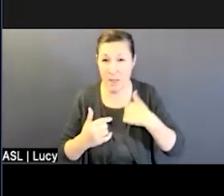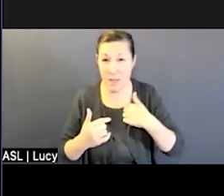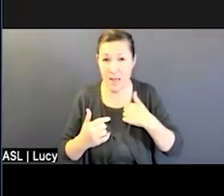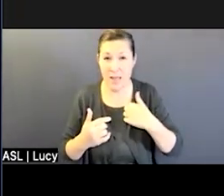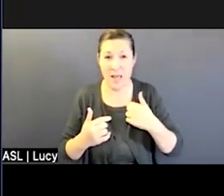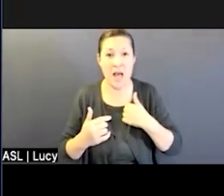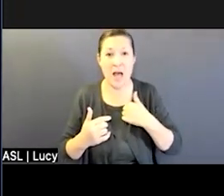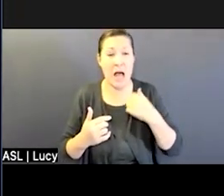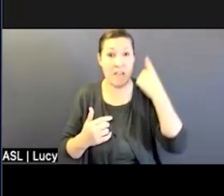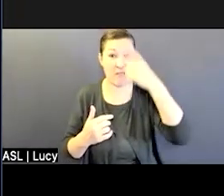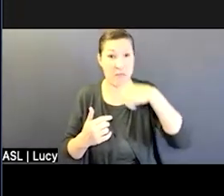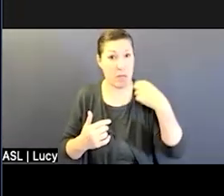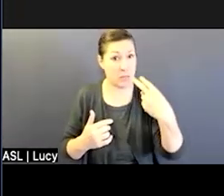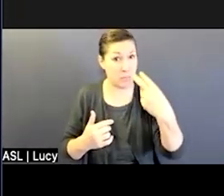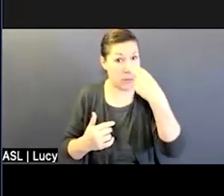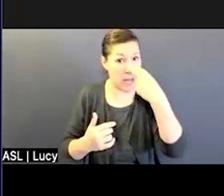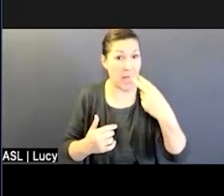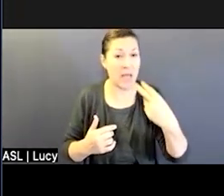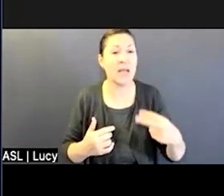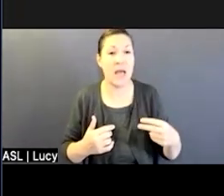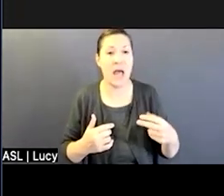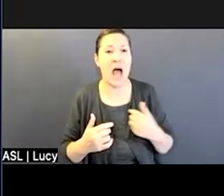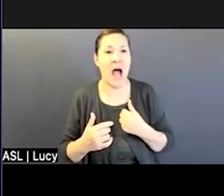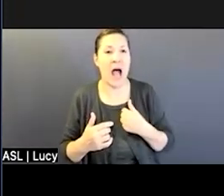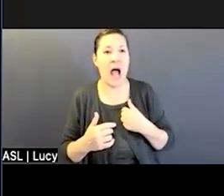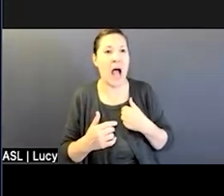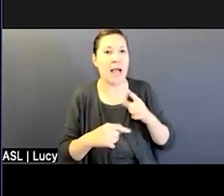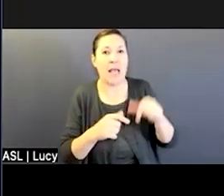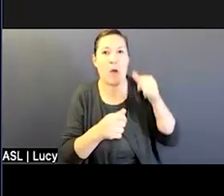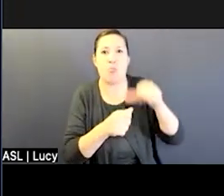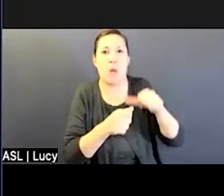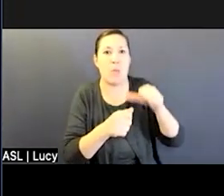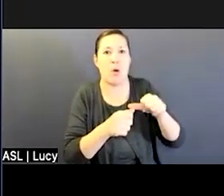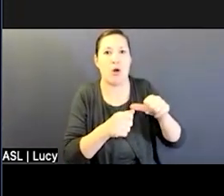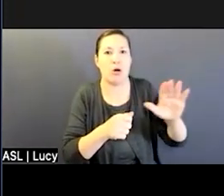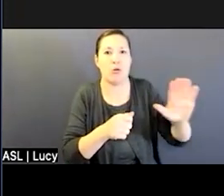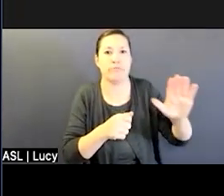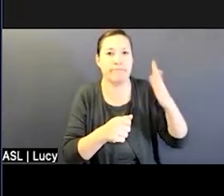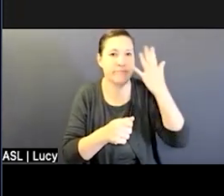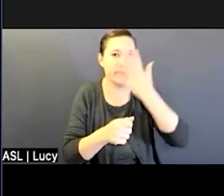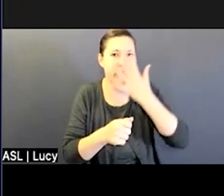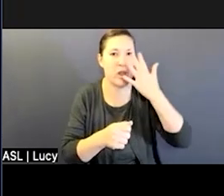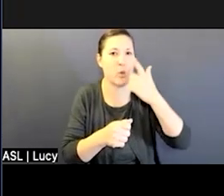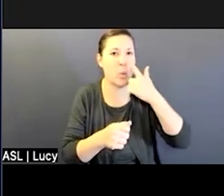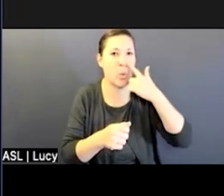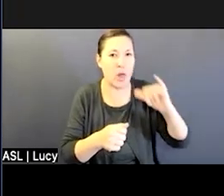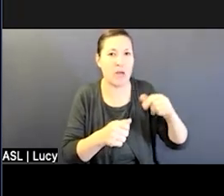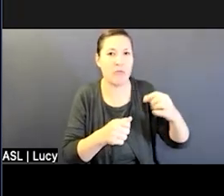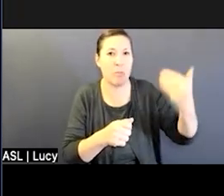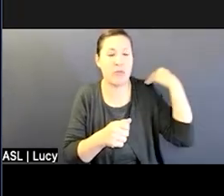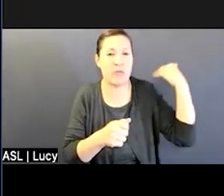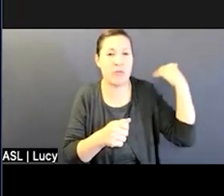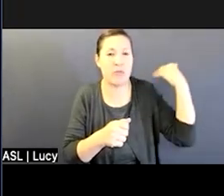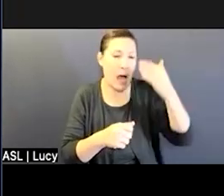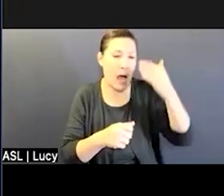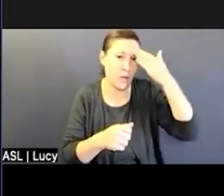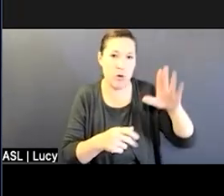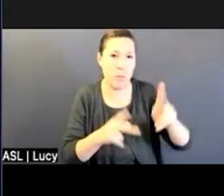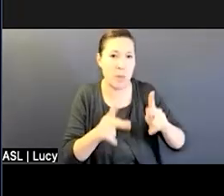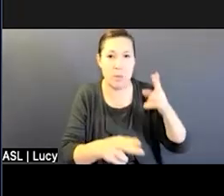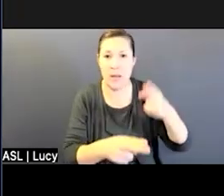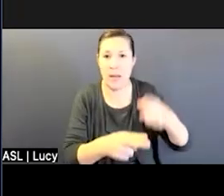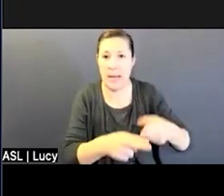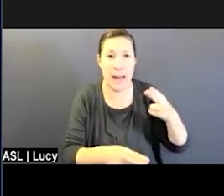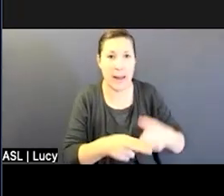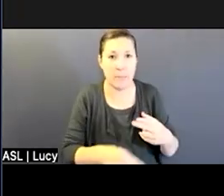blindness, prosopagnosia, and I don't know names. So to teach a class, I can relate to that.